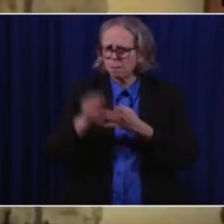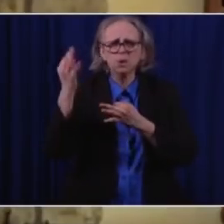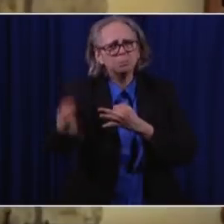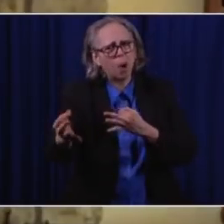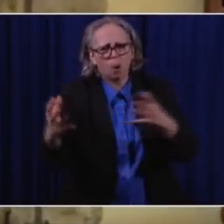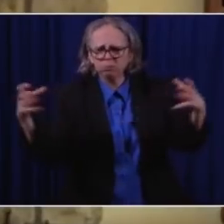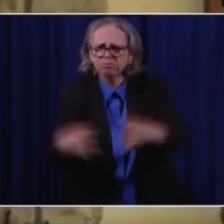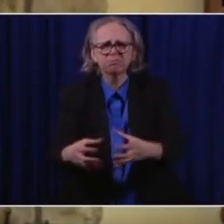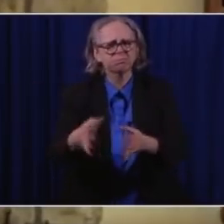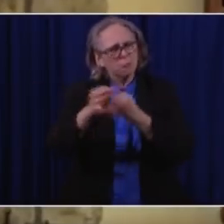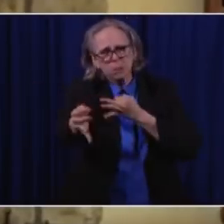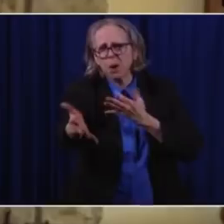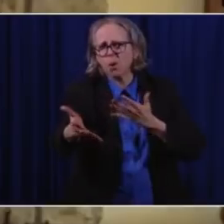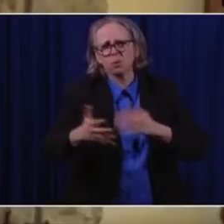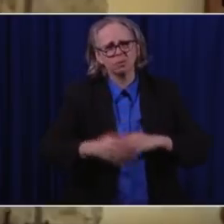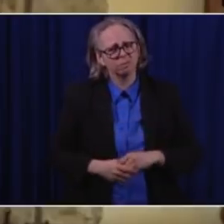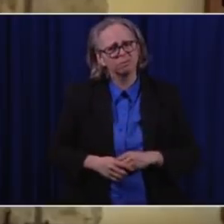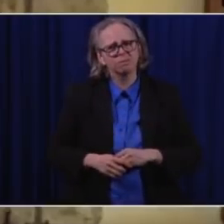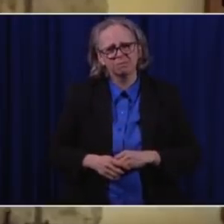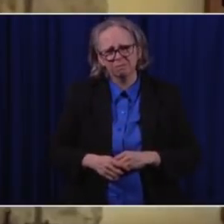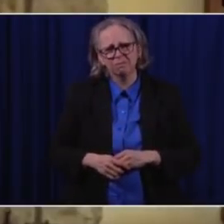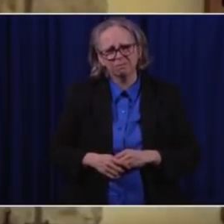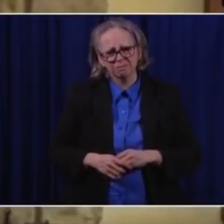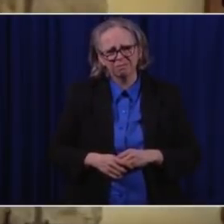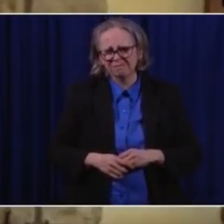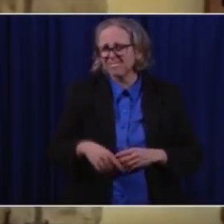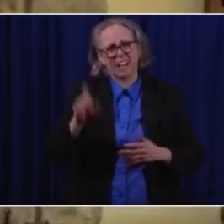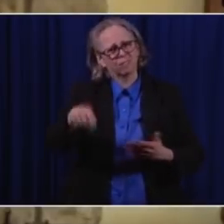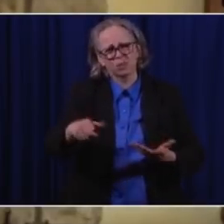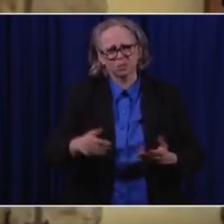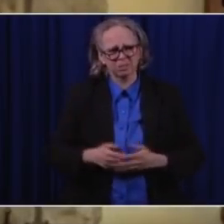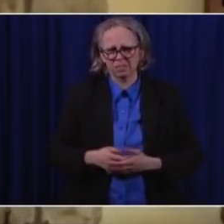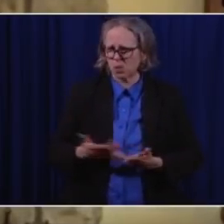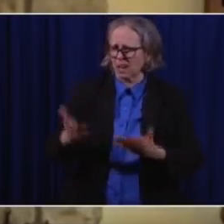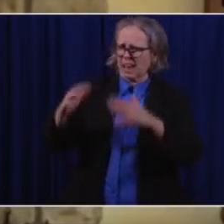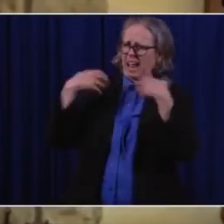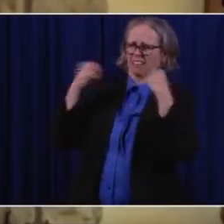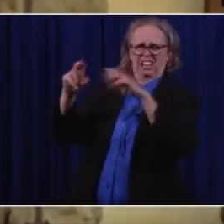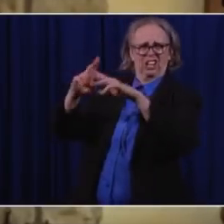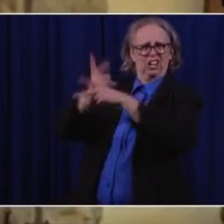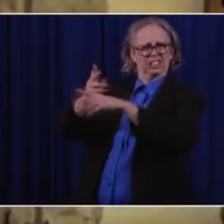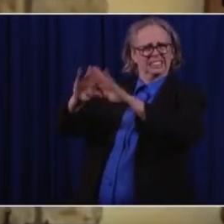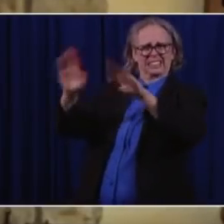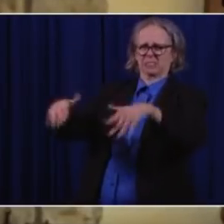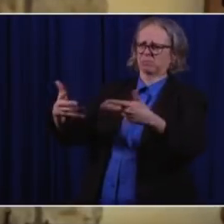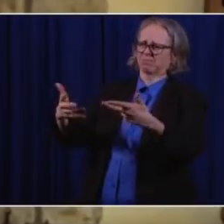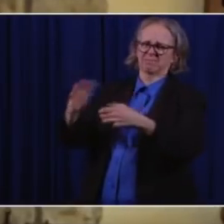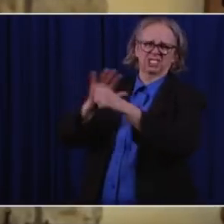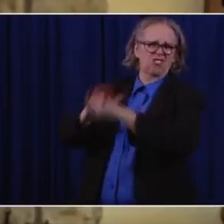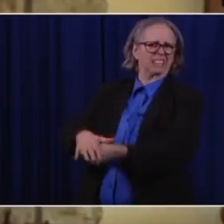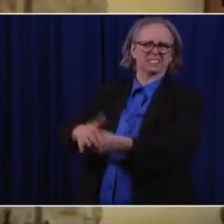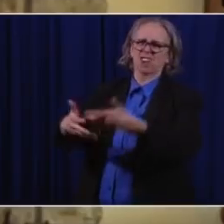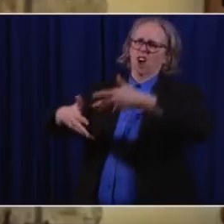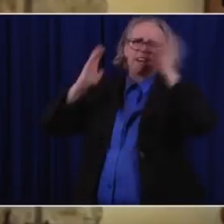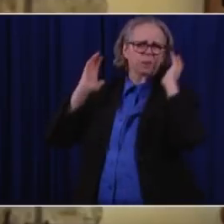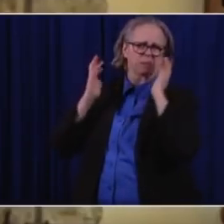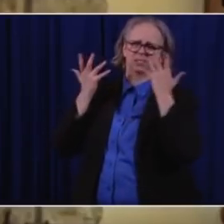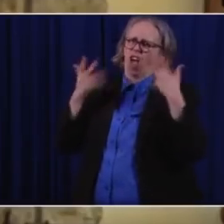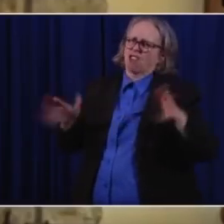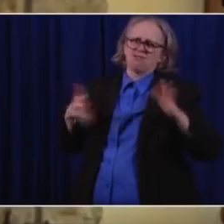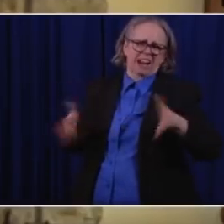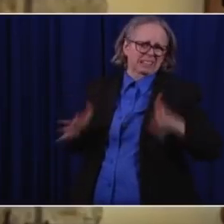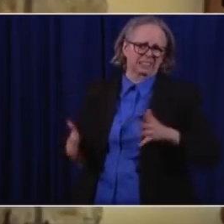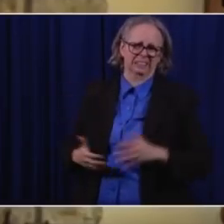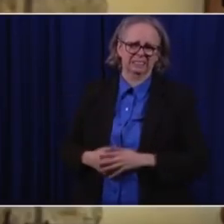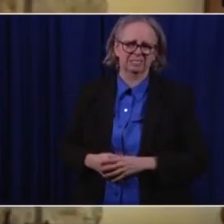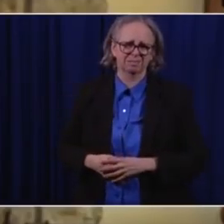it. Yeah, there's a lot of pressure on the system. So thank you very much. Well, we want to close.